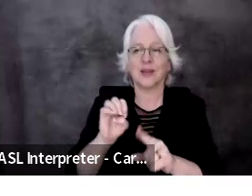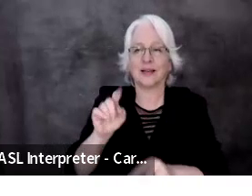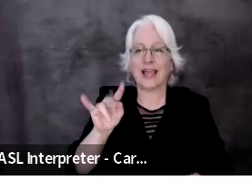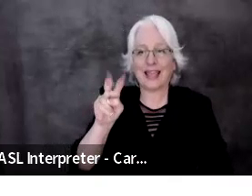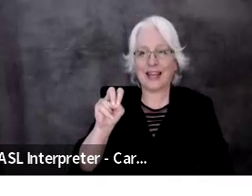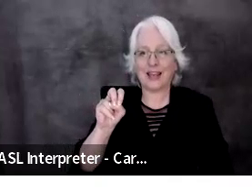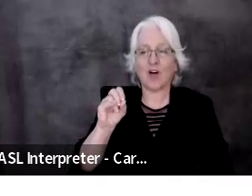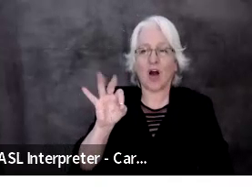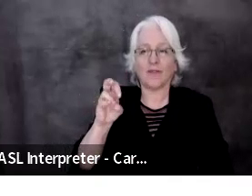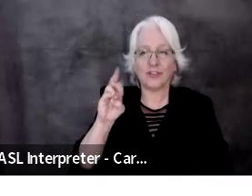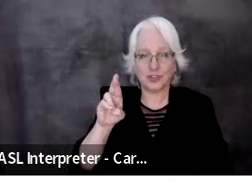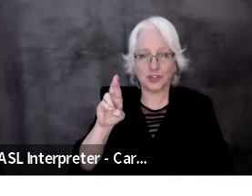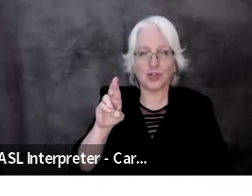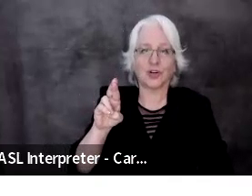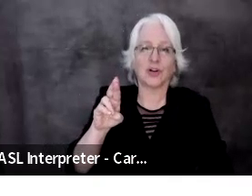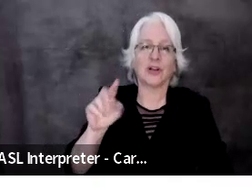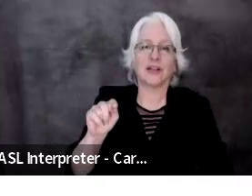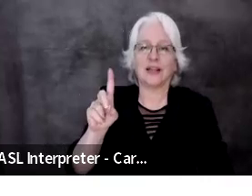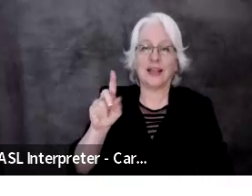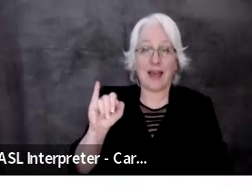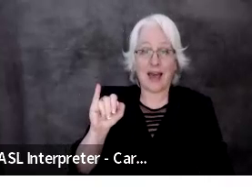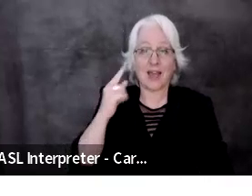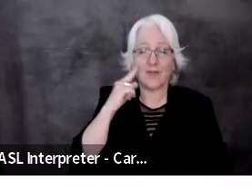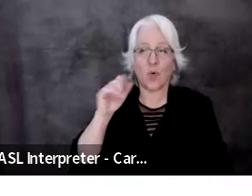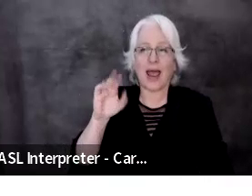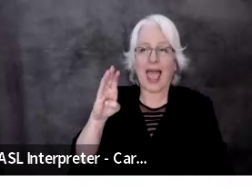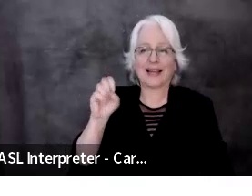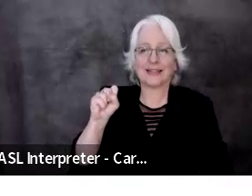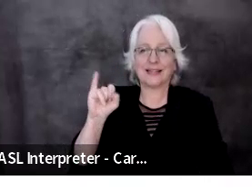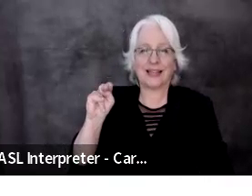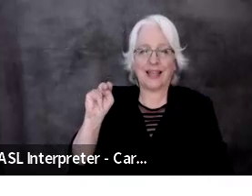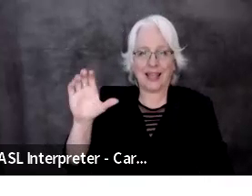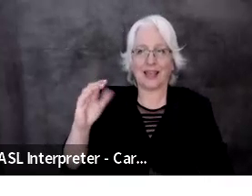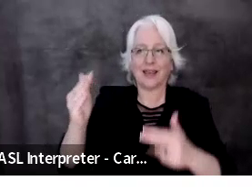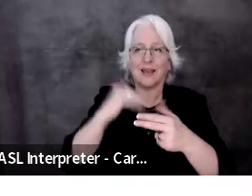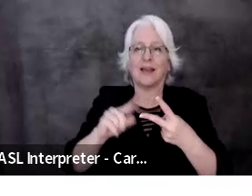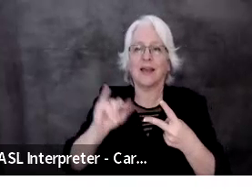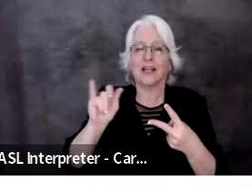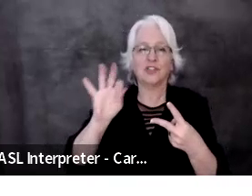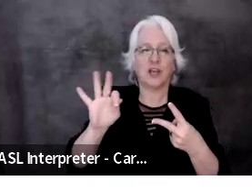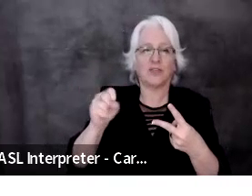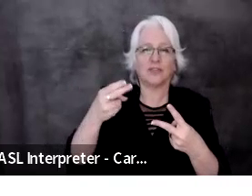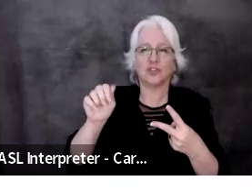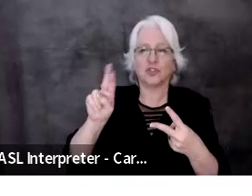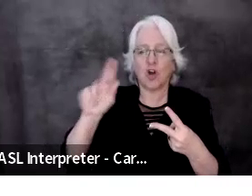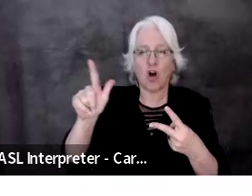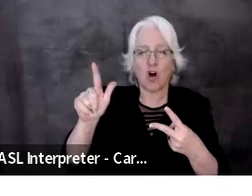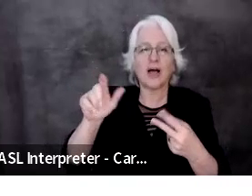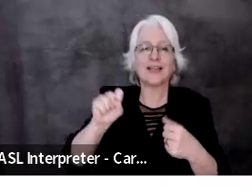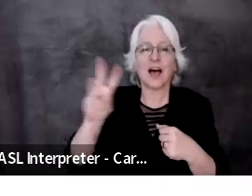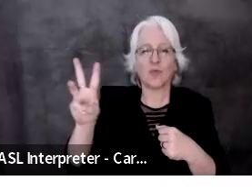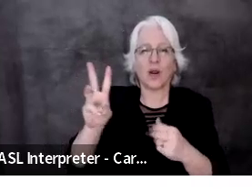Officer, TDI for Access, Inc., and Jeff Shaw, Software Developer,